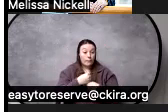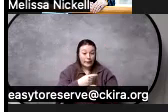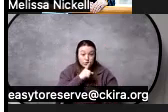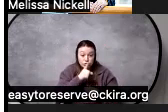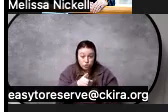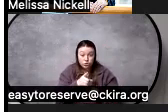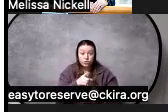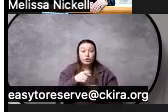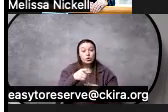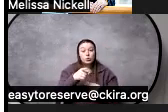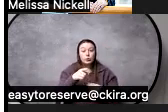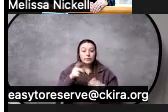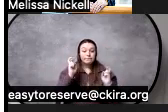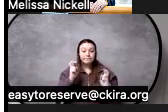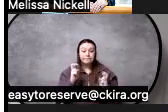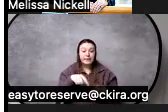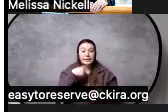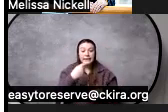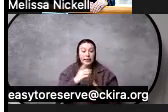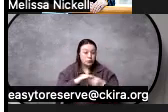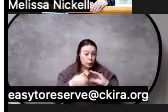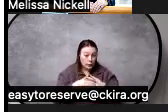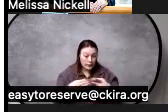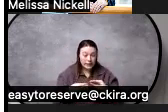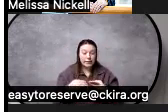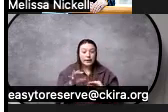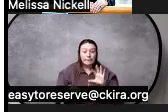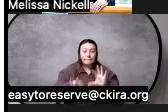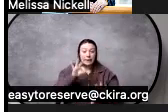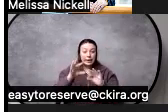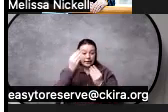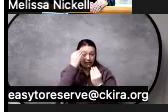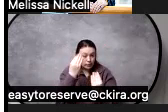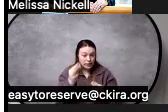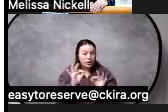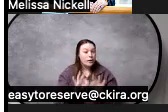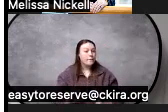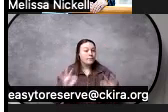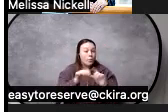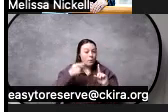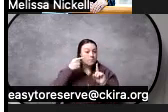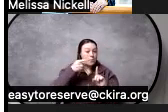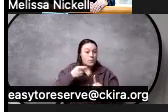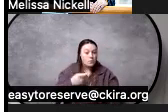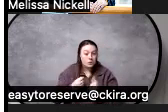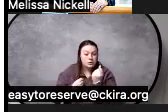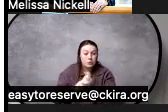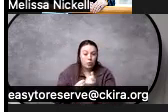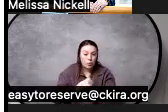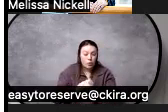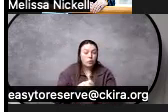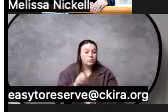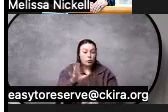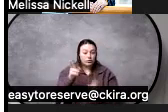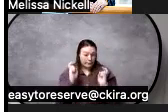that are most appropriate to enhancing the overall message or idea of whatever your talk is on.